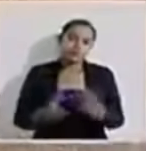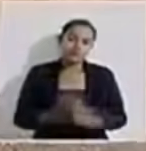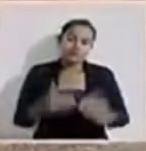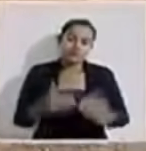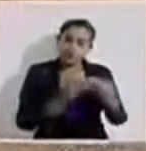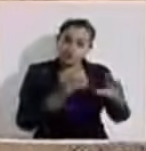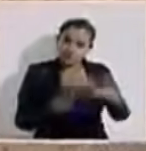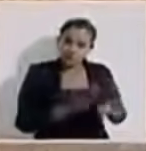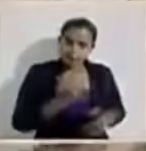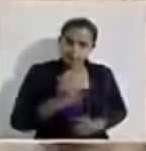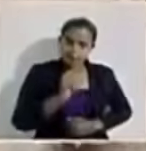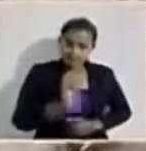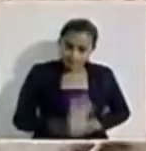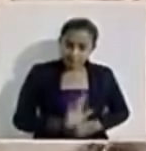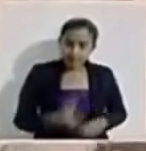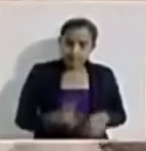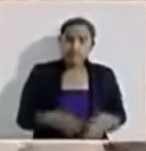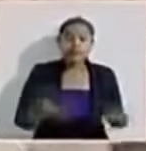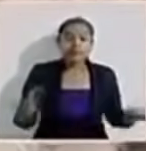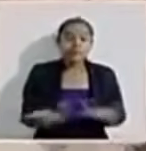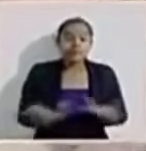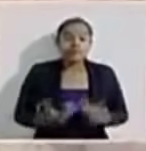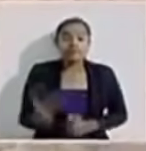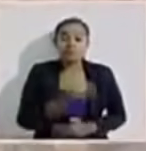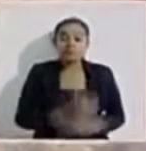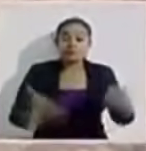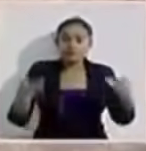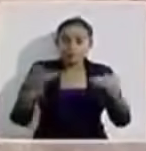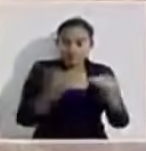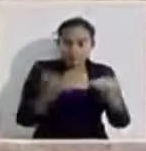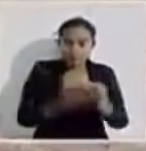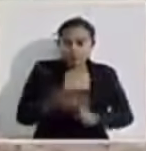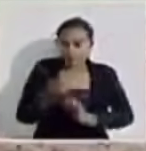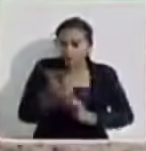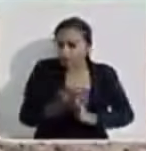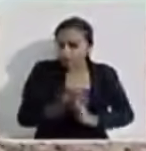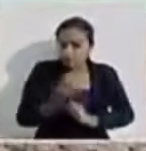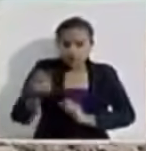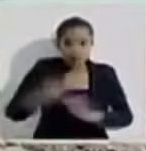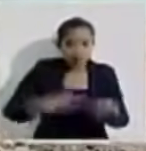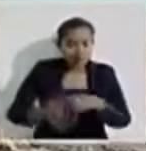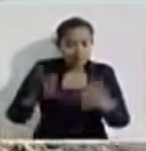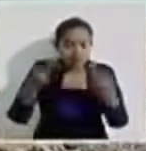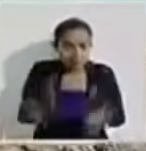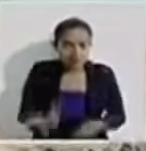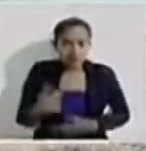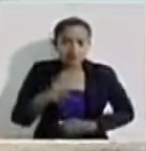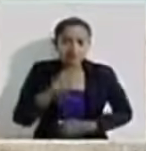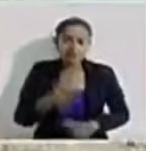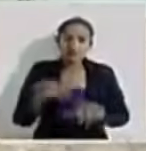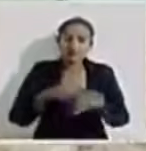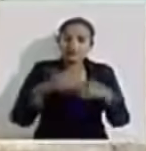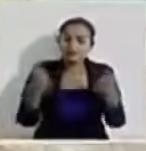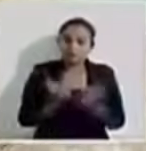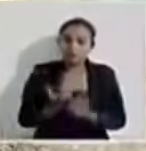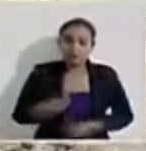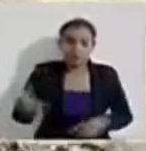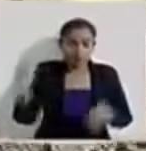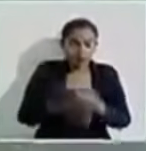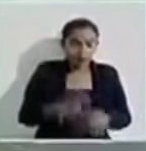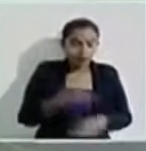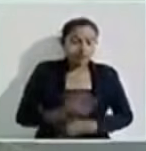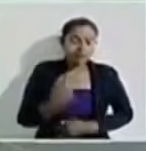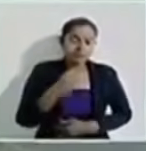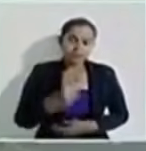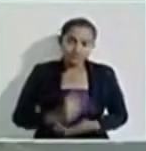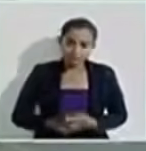unable to offer their harvest at a reasonable price before the Consumer Affairs Authority shows up at their doorstep. The farmers' hopes of tilling